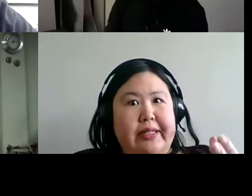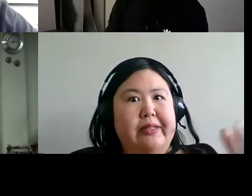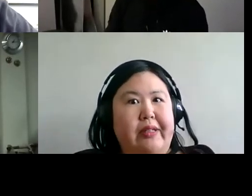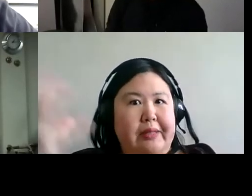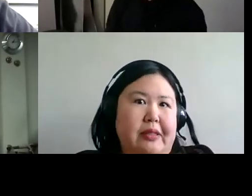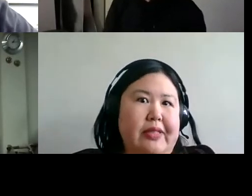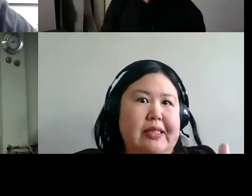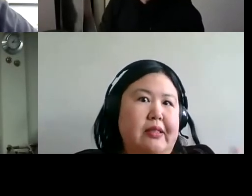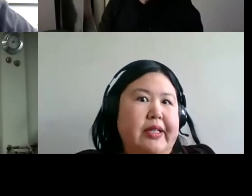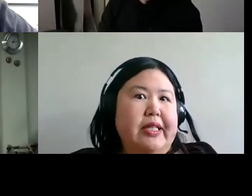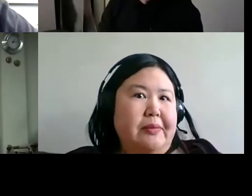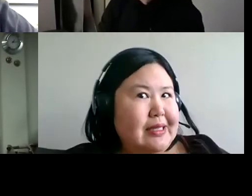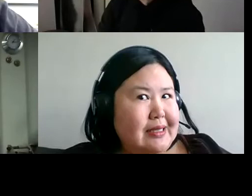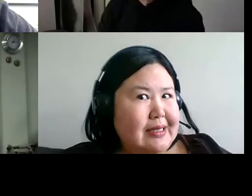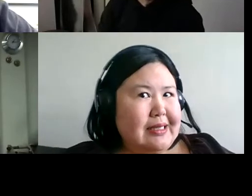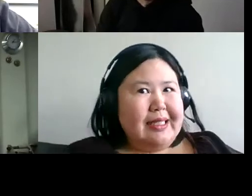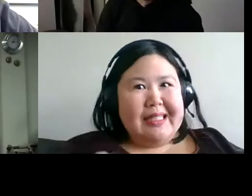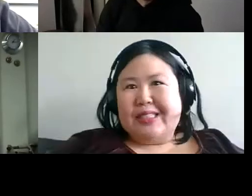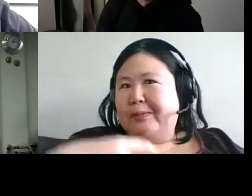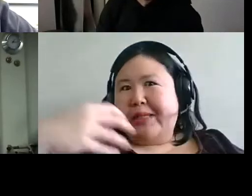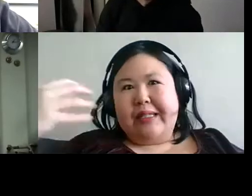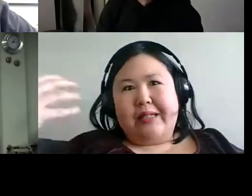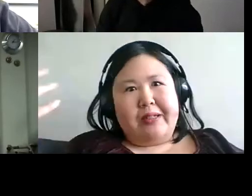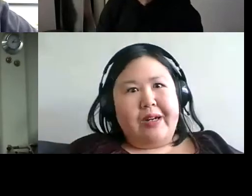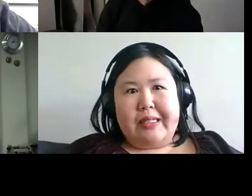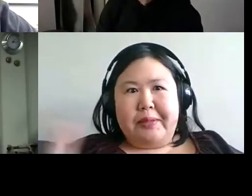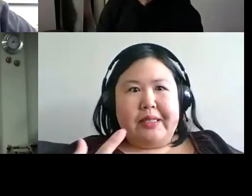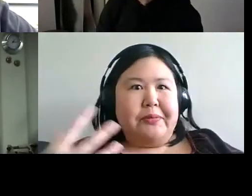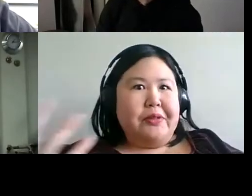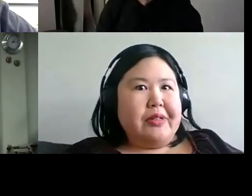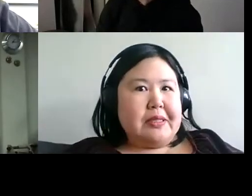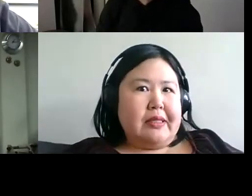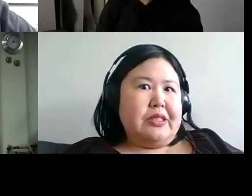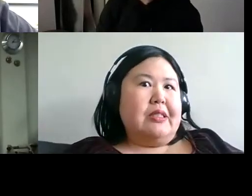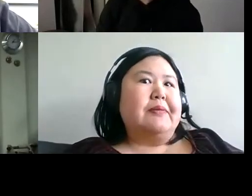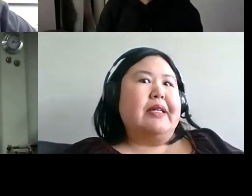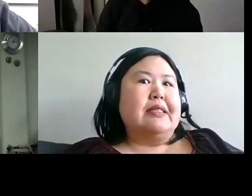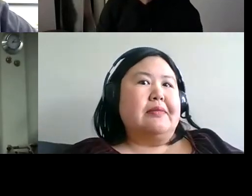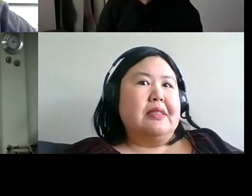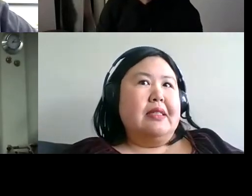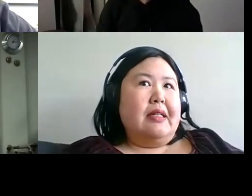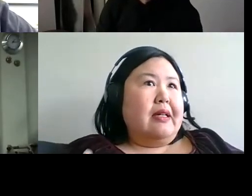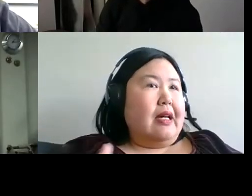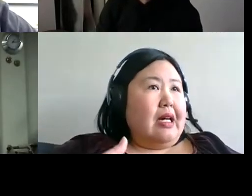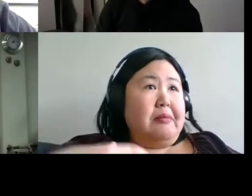of Ontario are able to visit on a regular basis. So putting our content, putting our programs in the digital space